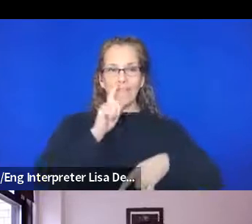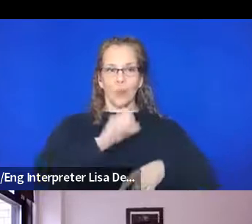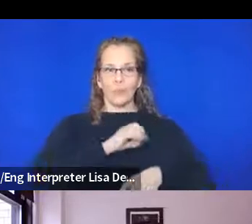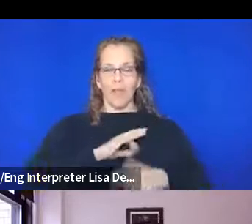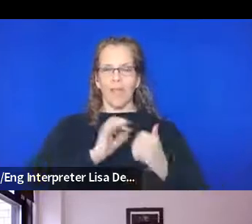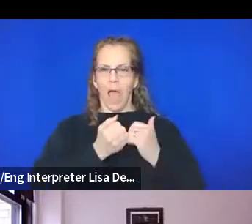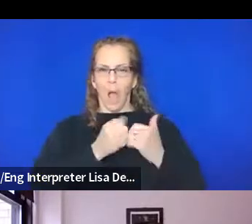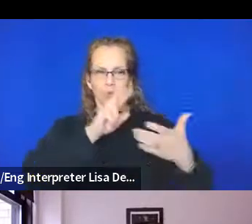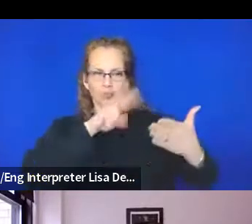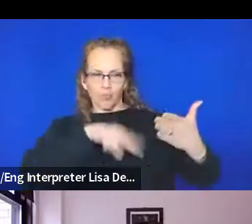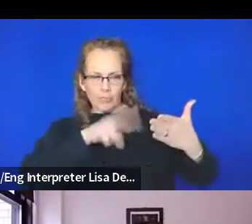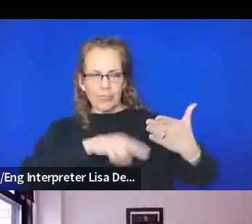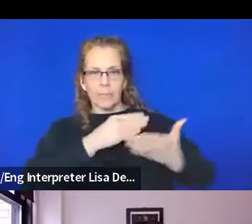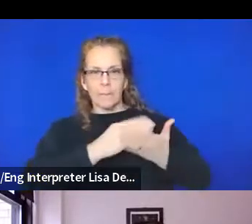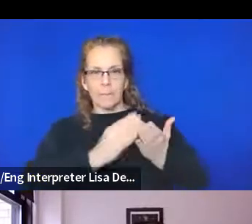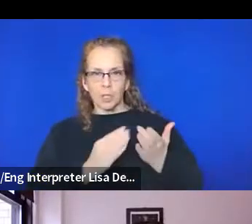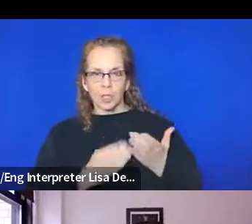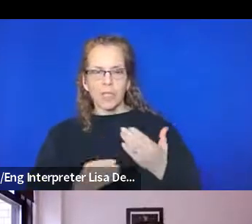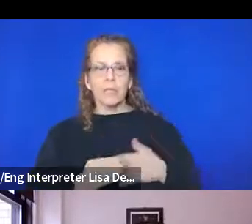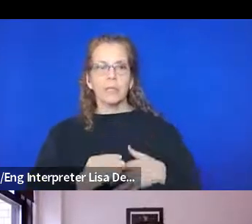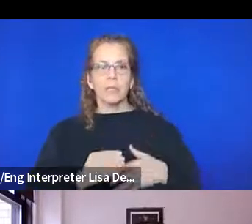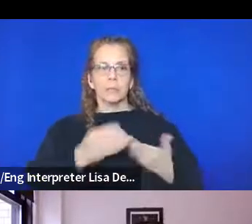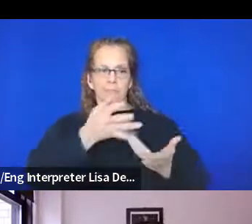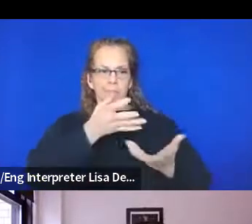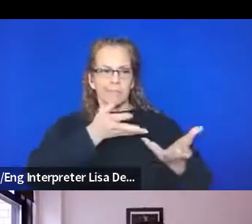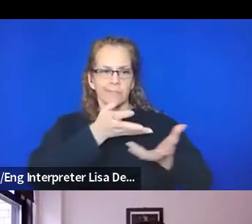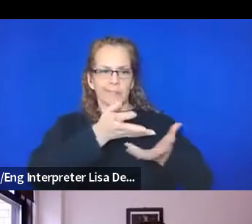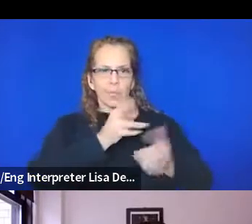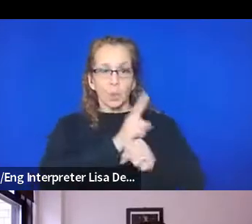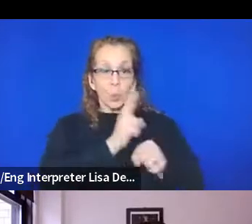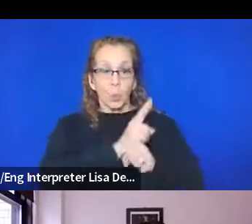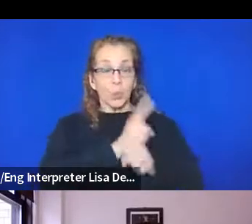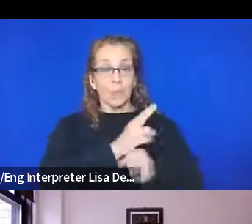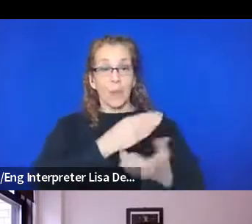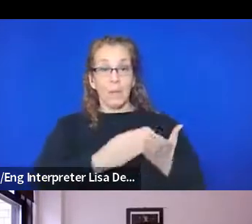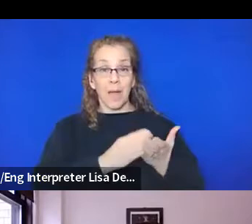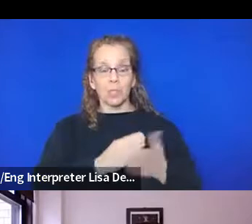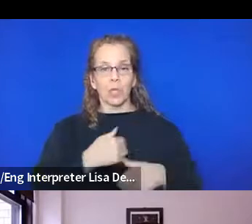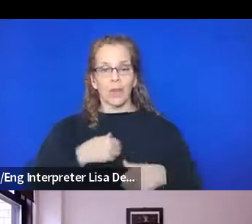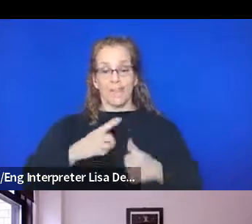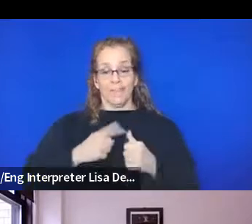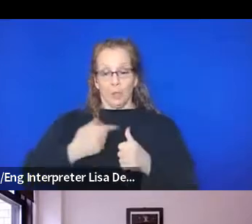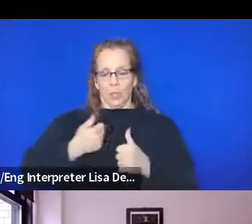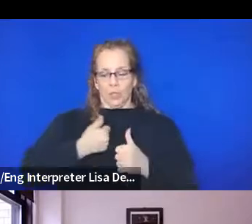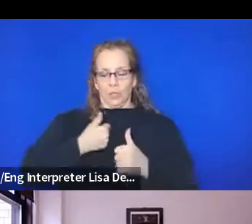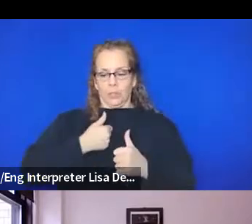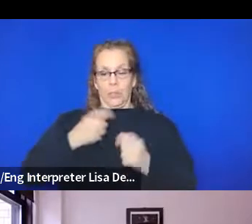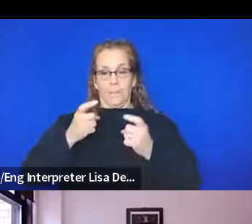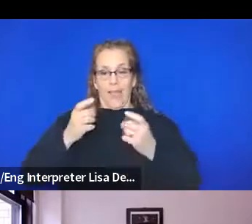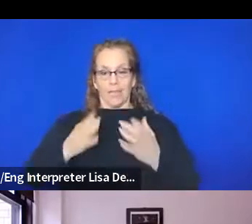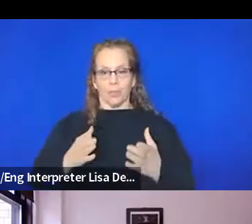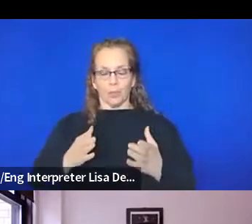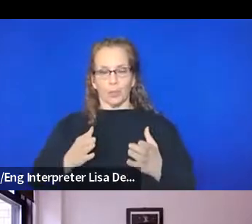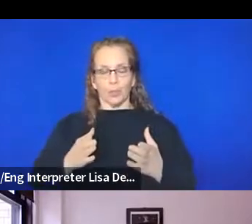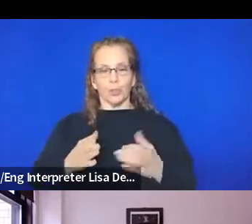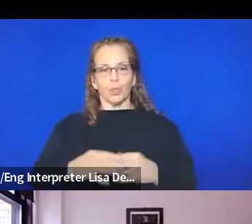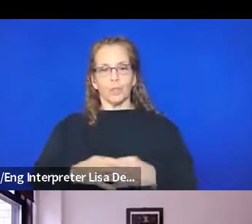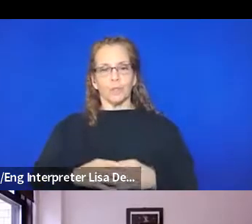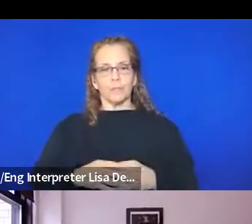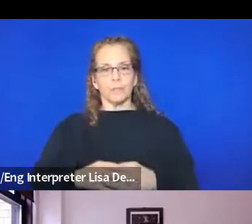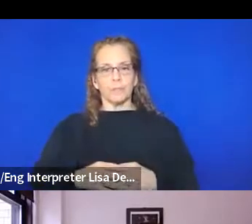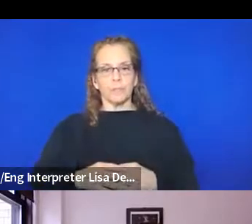we've opened it up quite a bit. And I will say first, just as a manager, that like